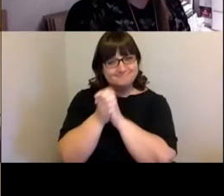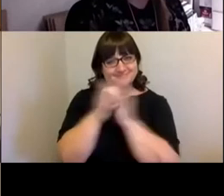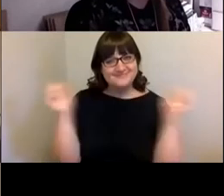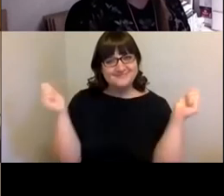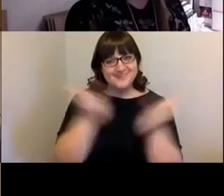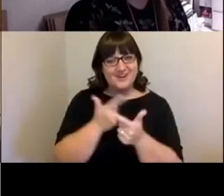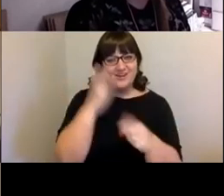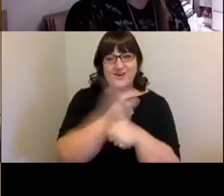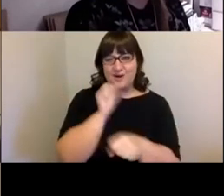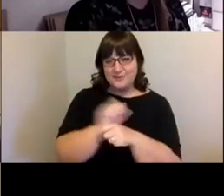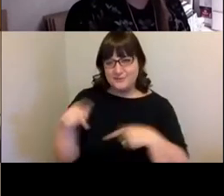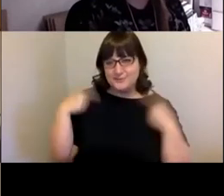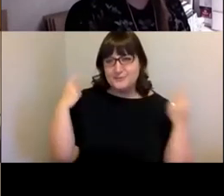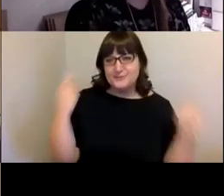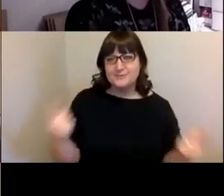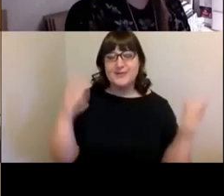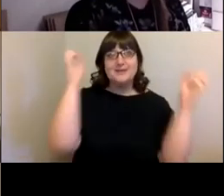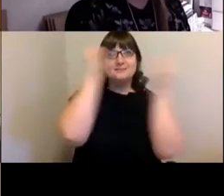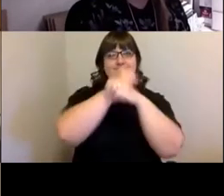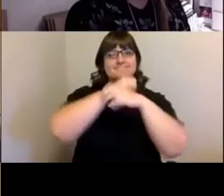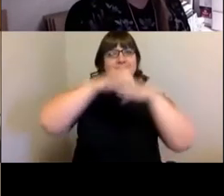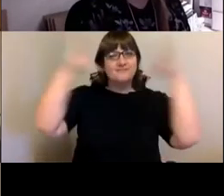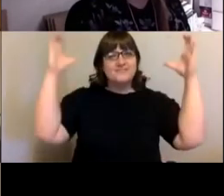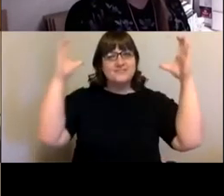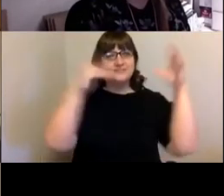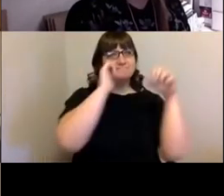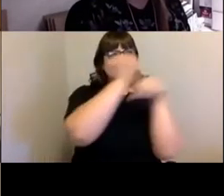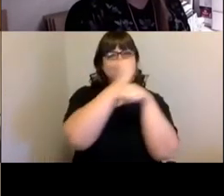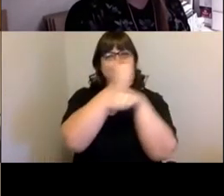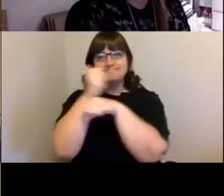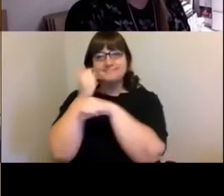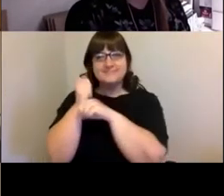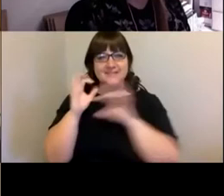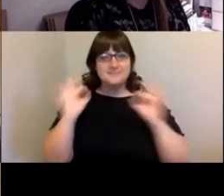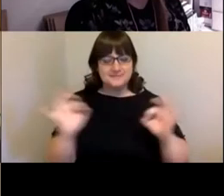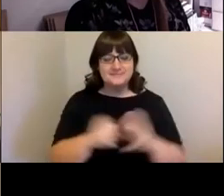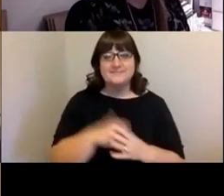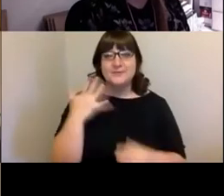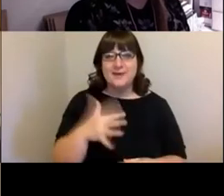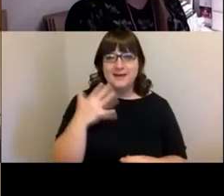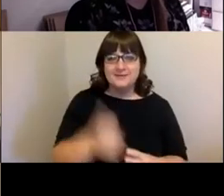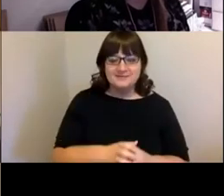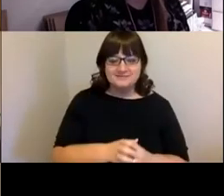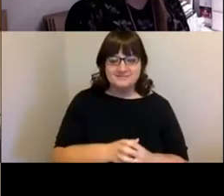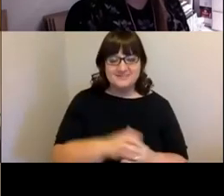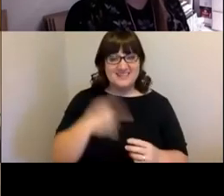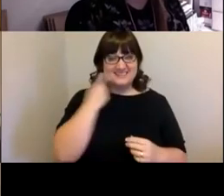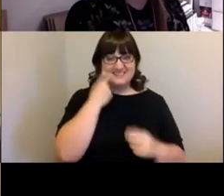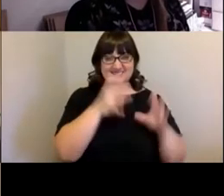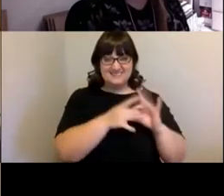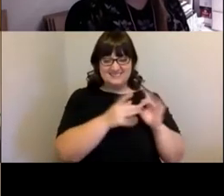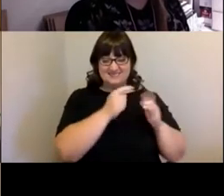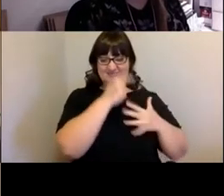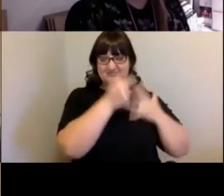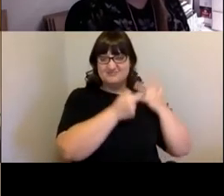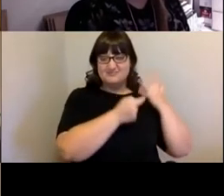work and vision in creating all these things. Wow, when you hear the list, we've really